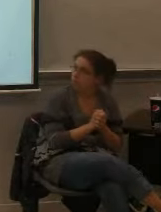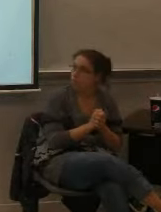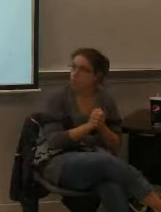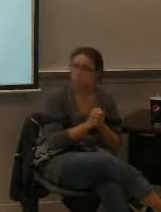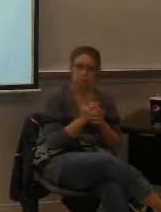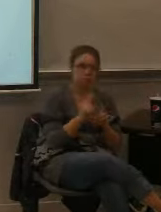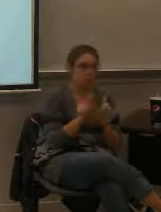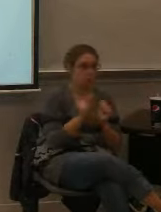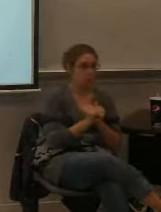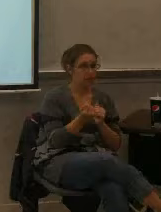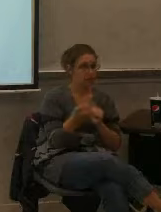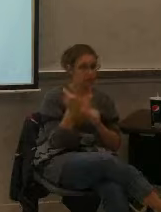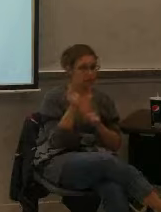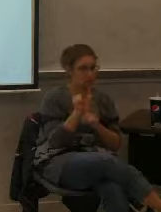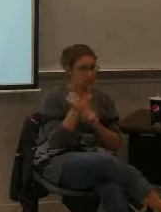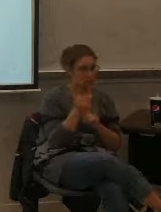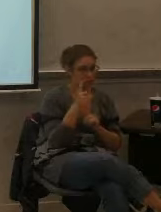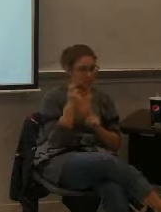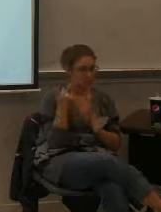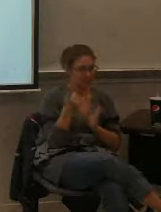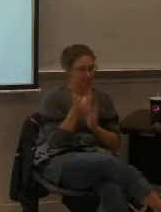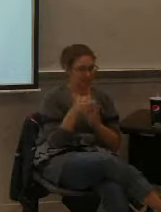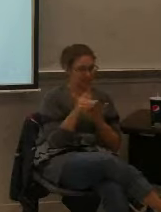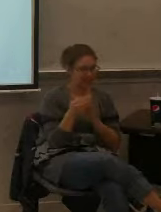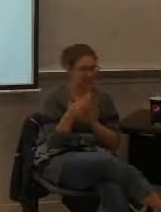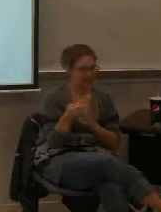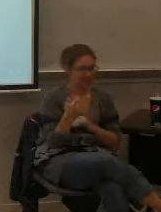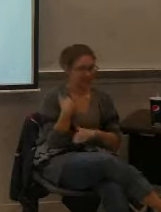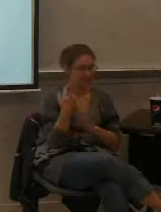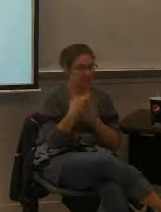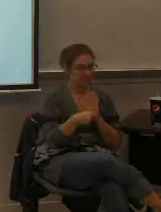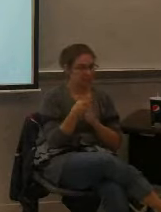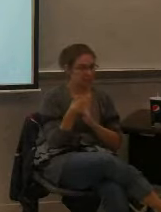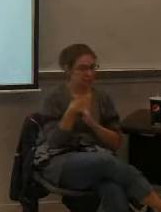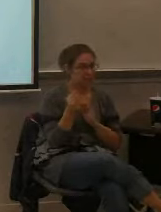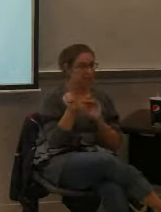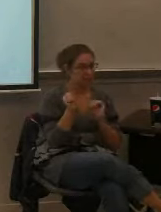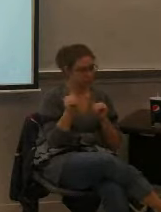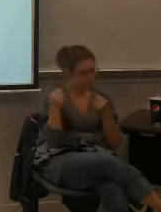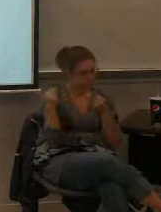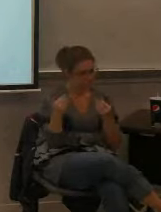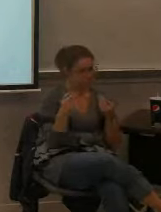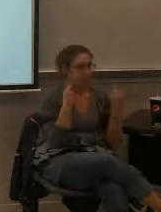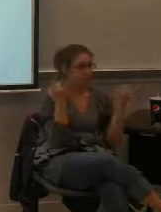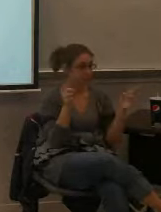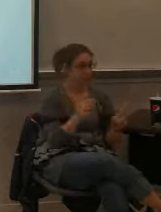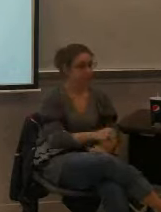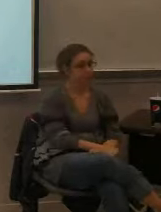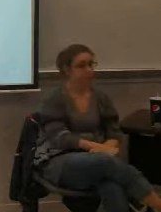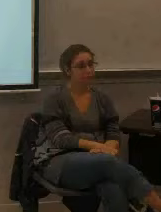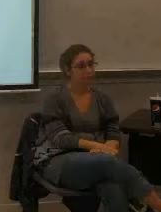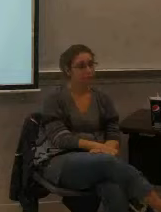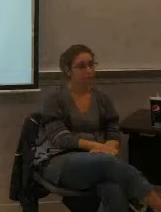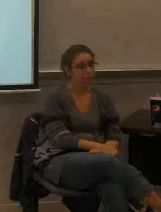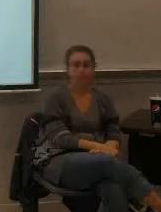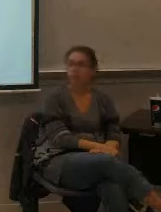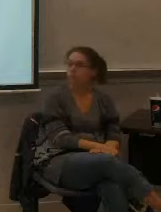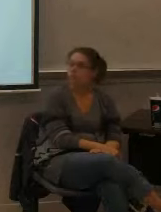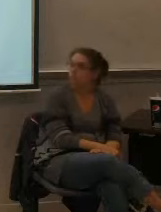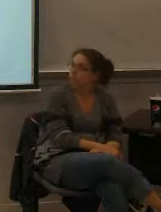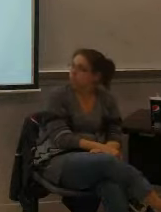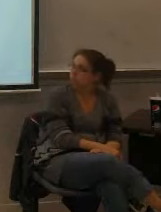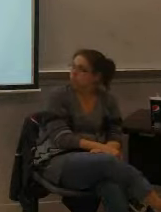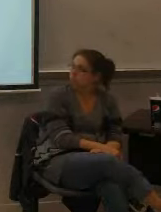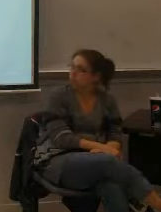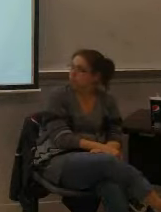But in this case, because it was right near a city and they had the tax dollars, they decided to do it, and they were successful in it. So this